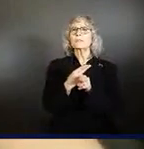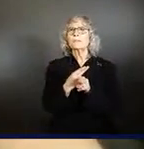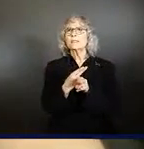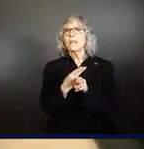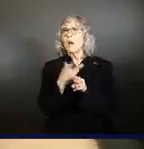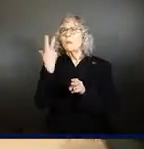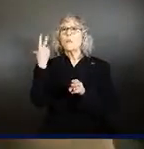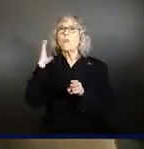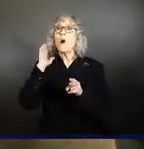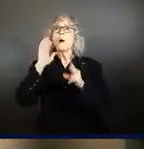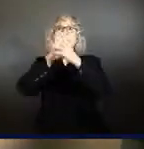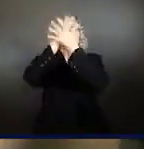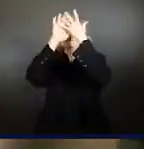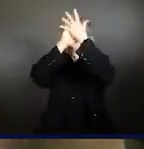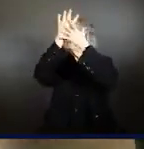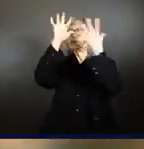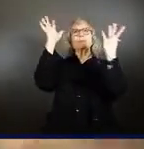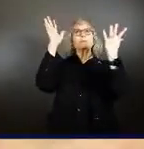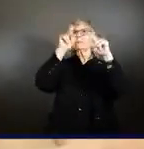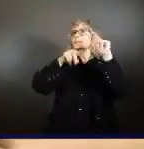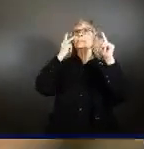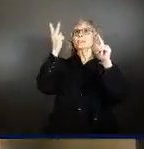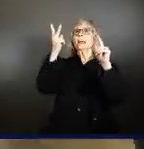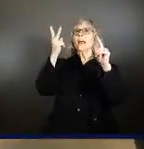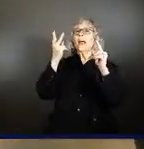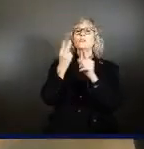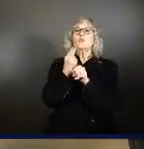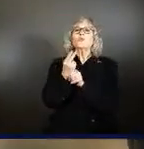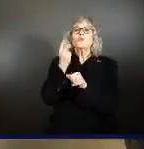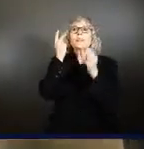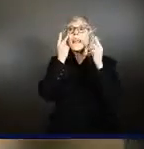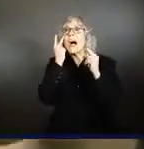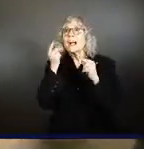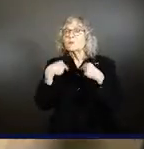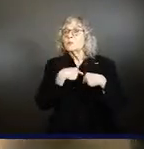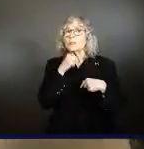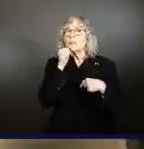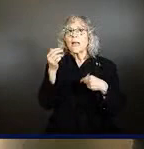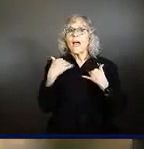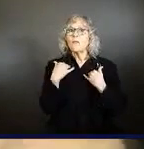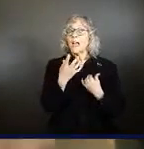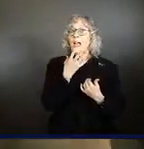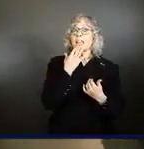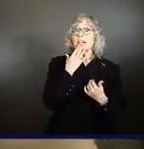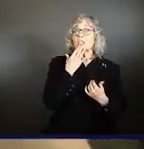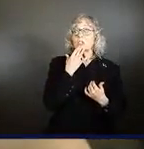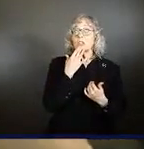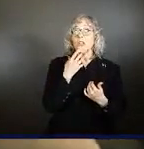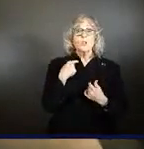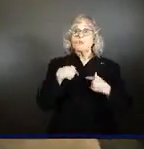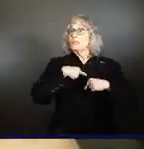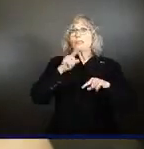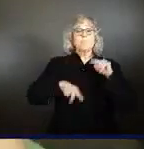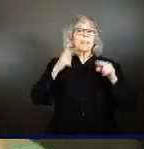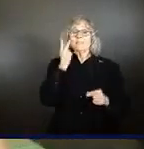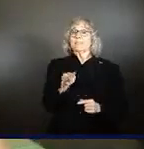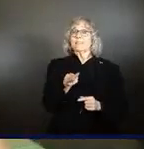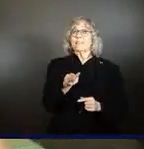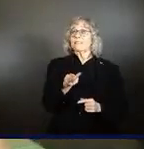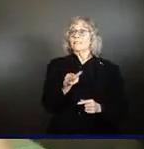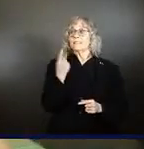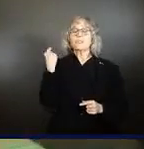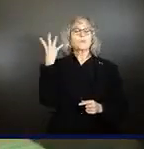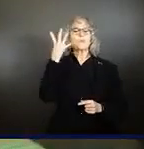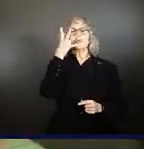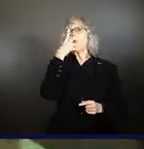for us, right? It's looking in eyes that we don't have, in colors of the light that we are not able to grasp. But right now, thanks to this beautiful